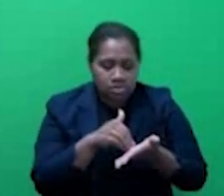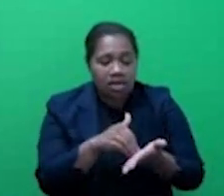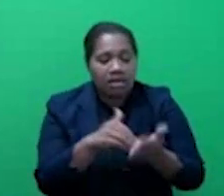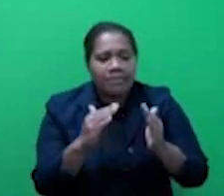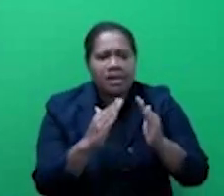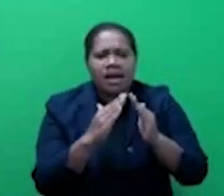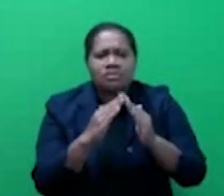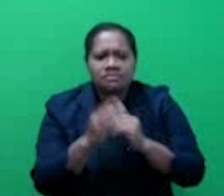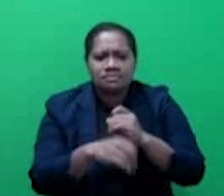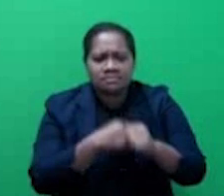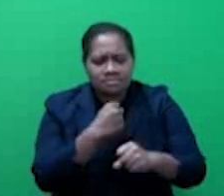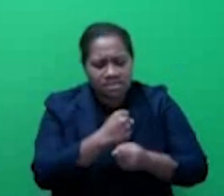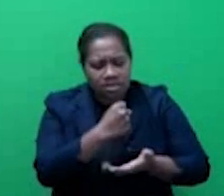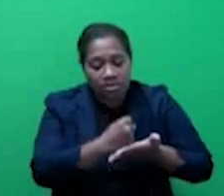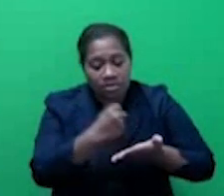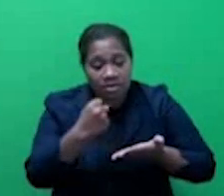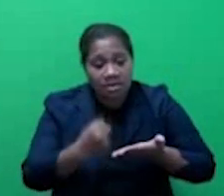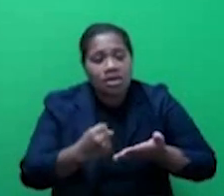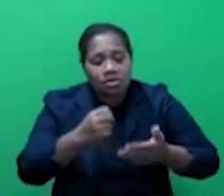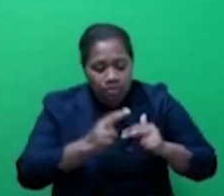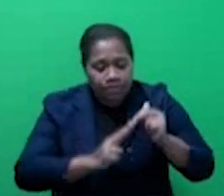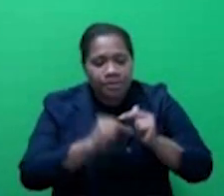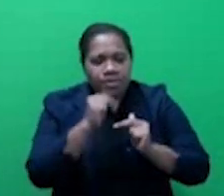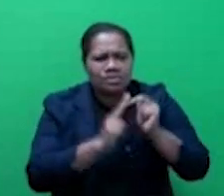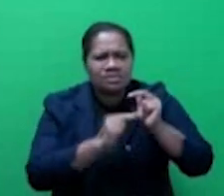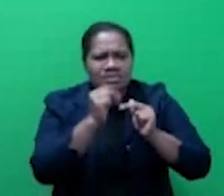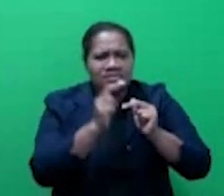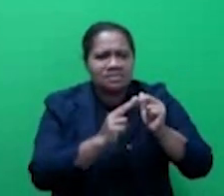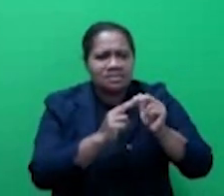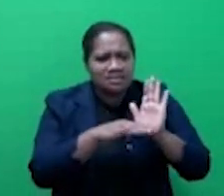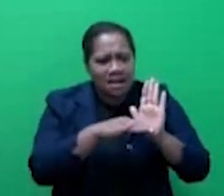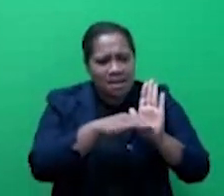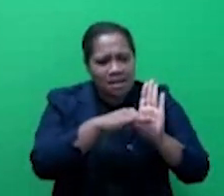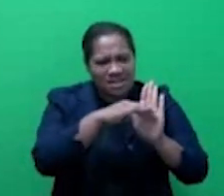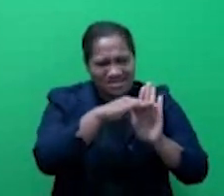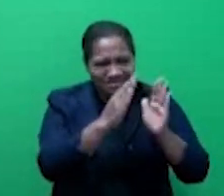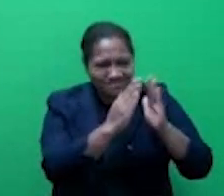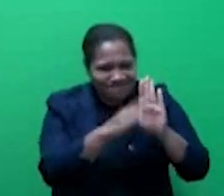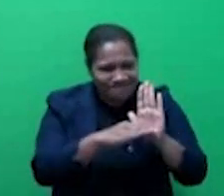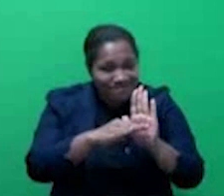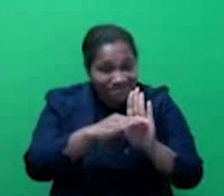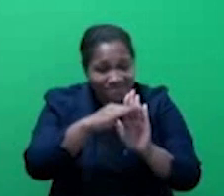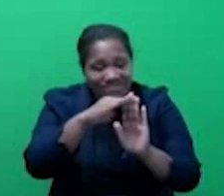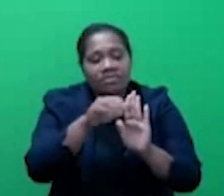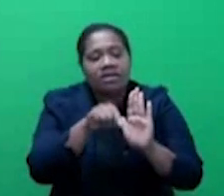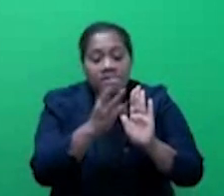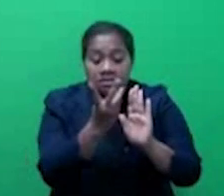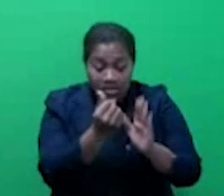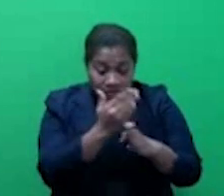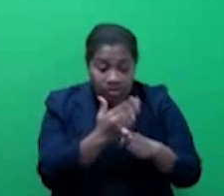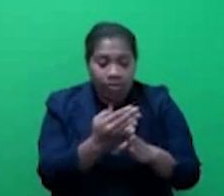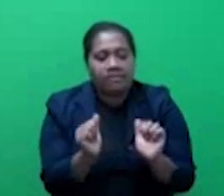Authority to build strata apartments. The work was progressing very well, and some of the preparatory work